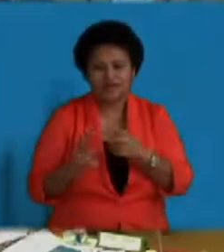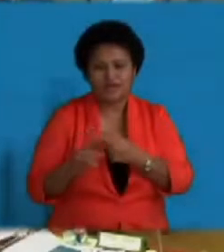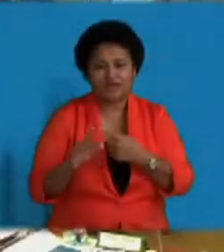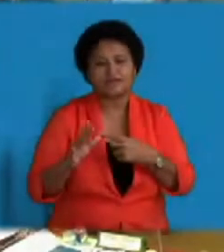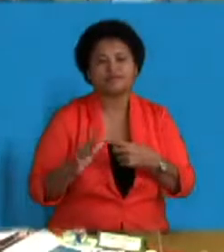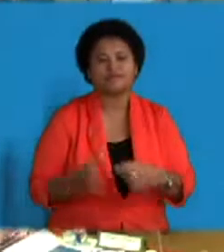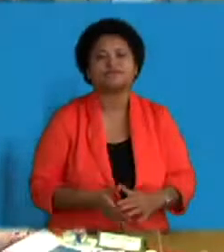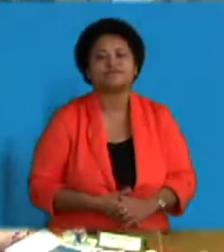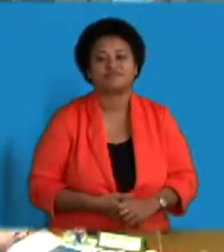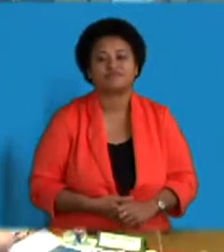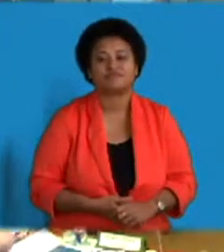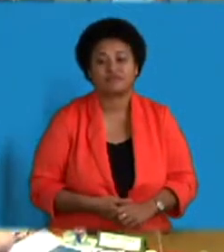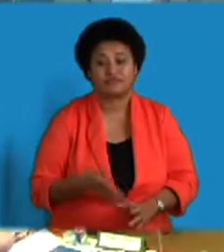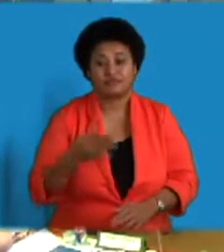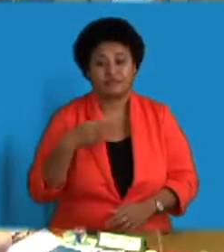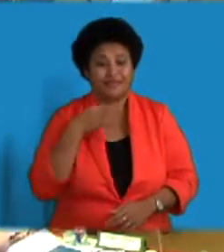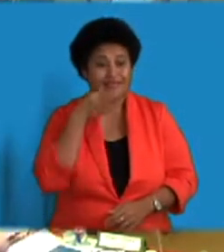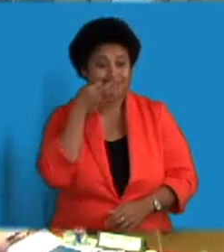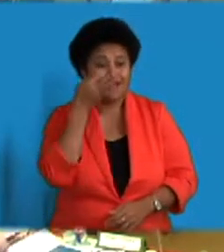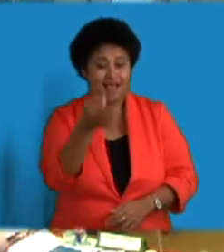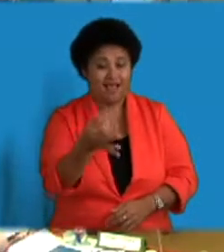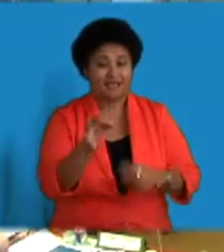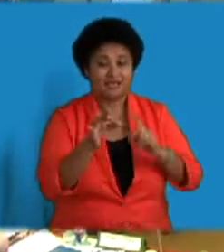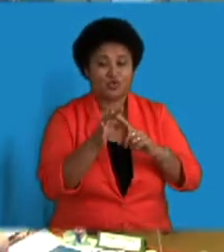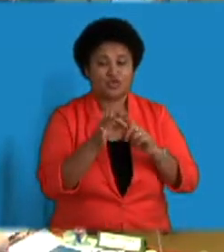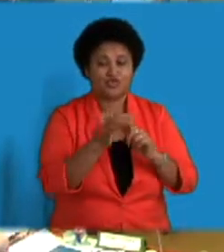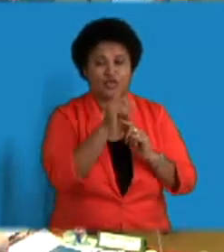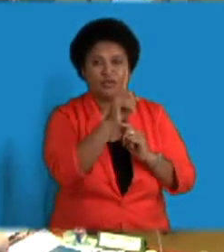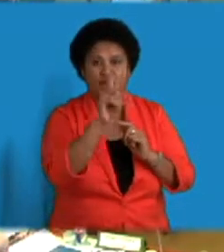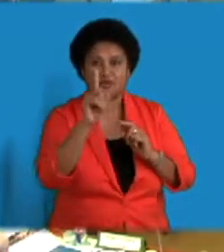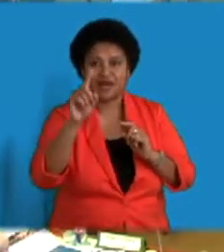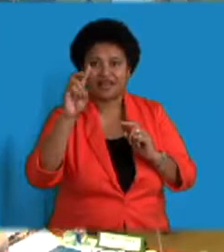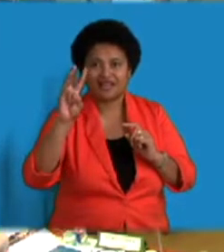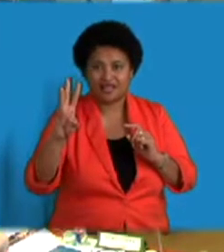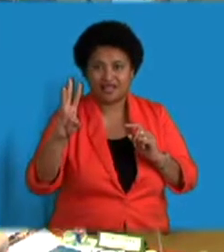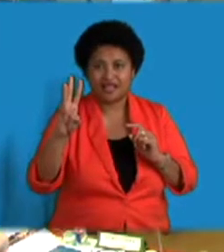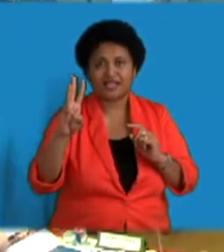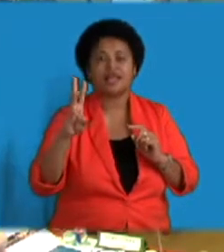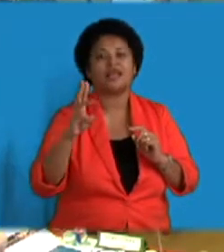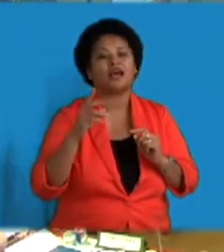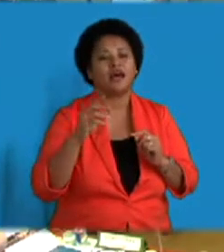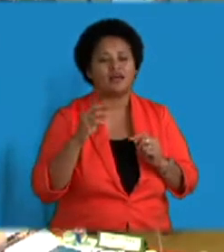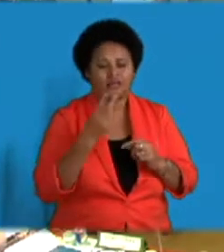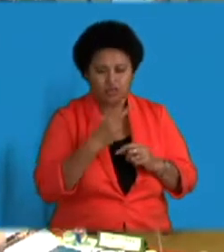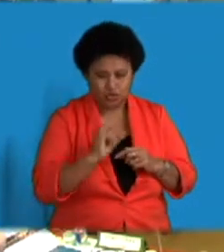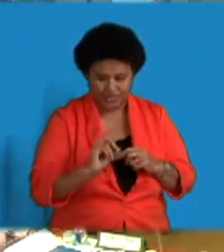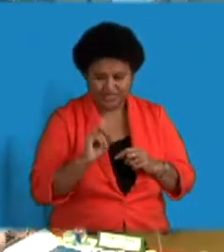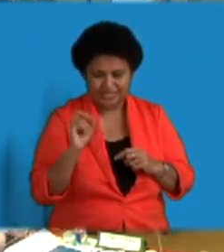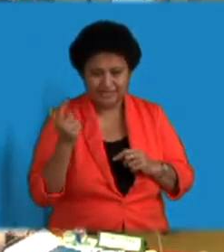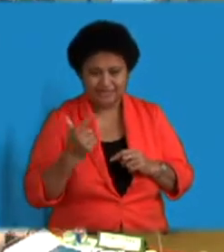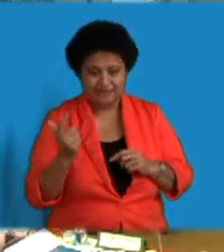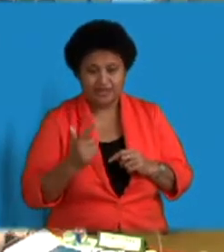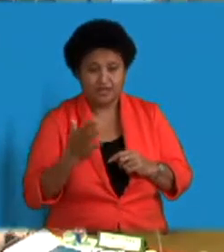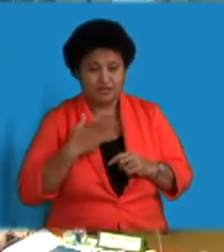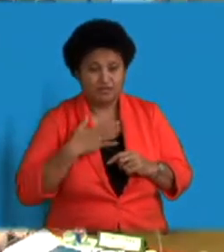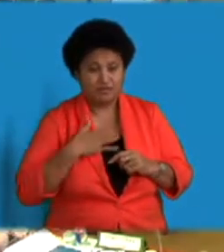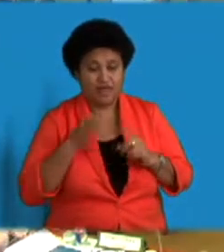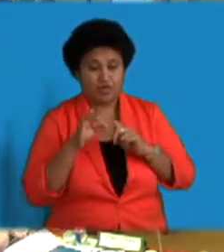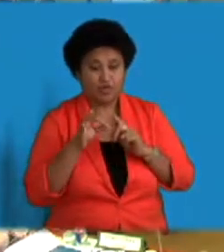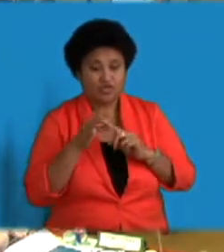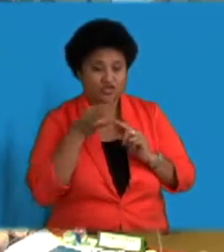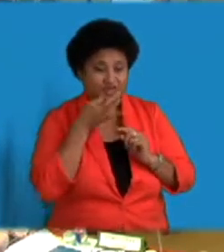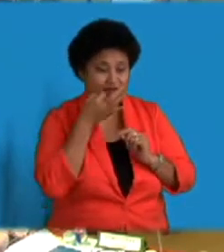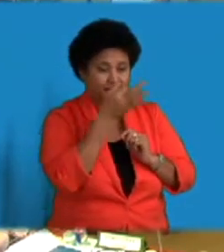Madam Speaker, I rise to ask question 113 of 2017. The question is directed to the